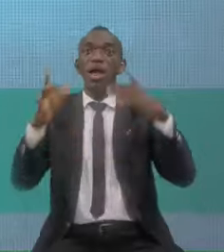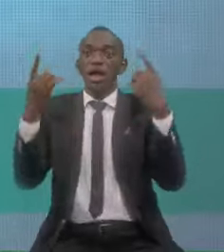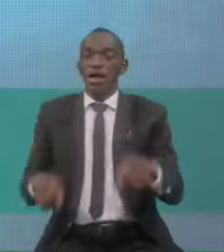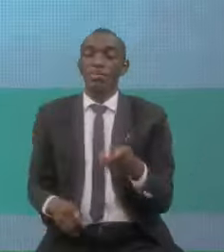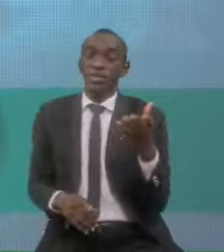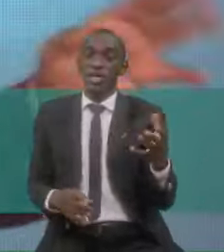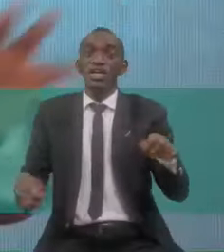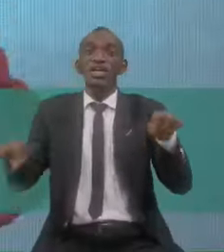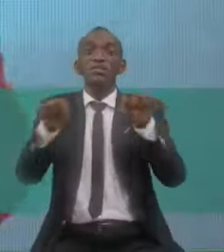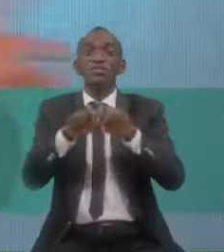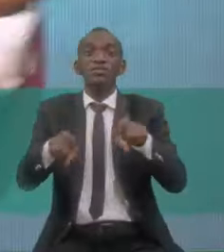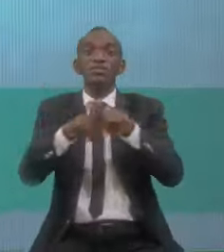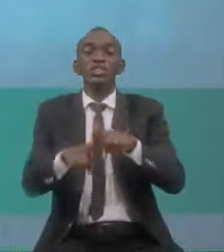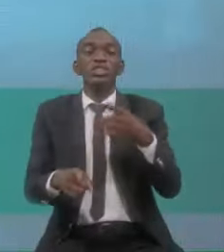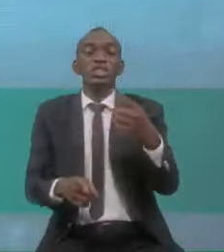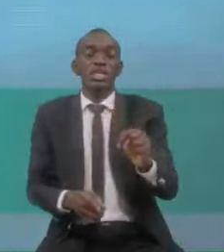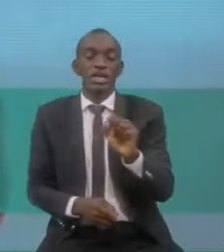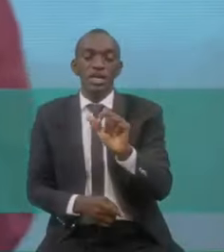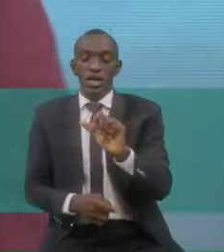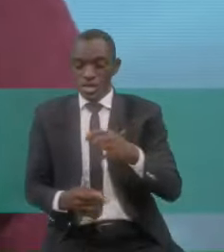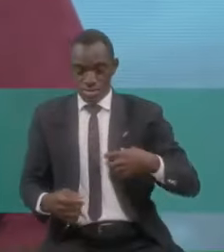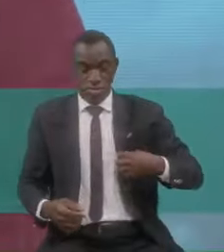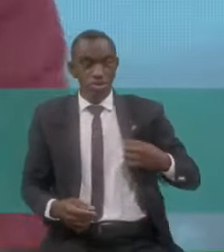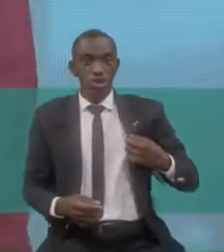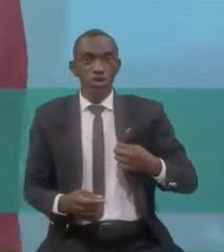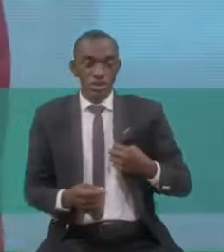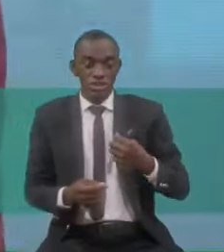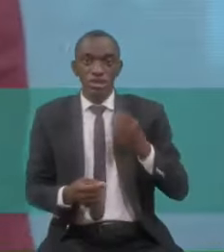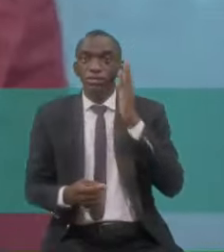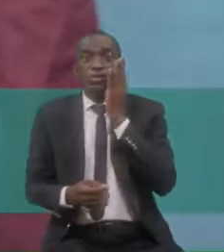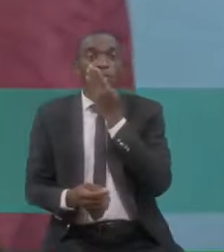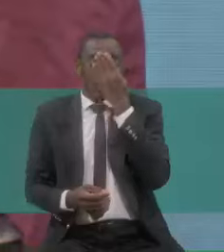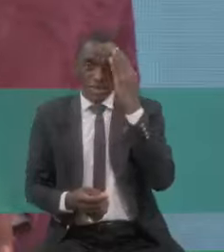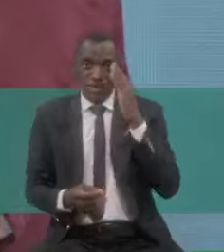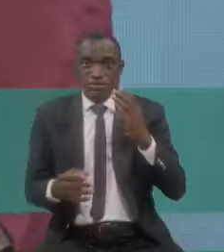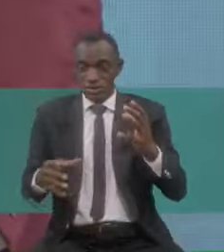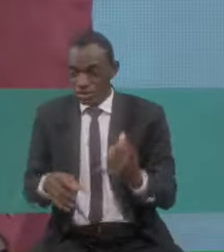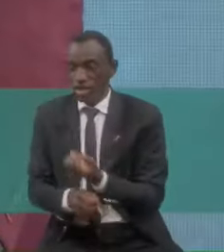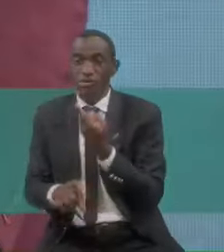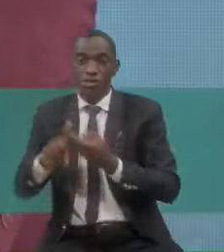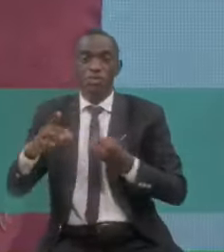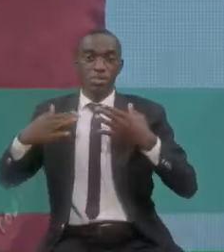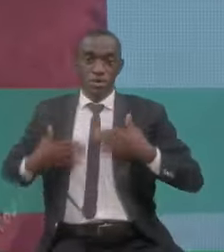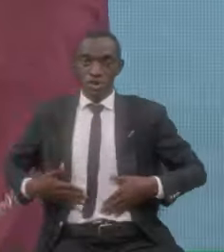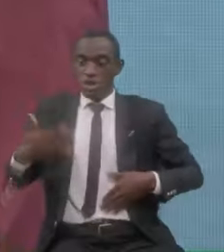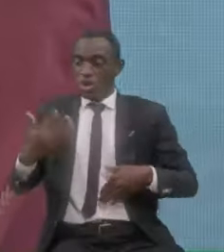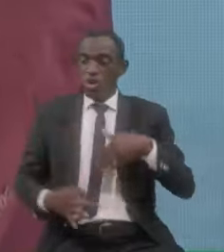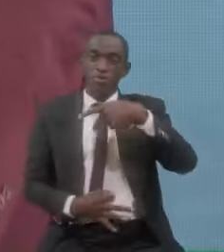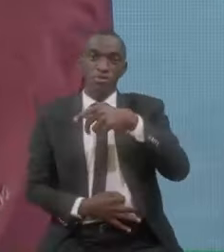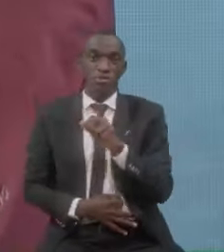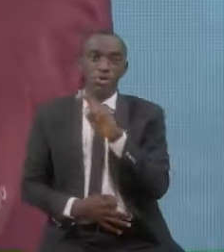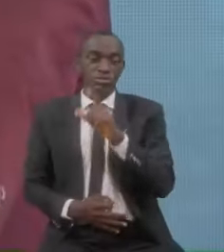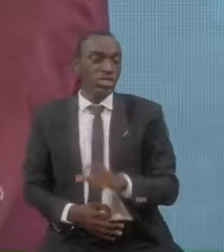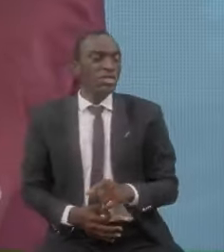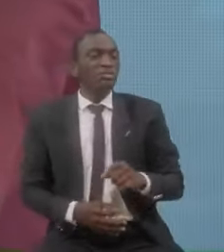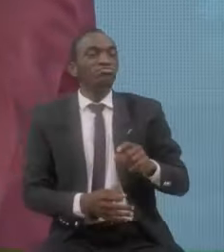his body, healing the sick and delivering the oppressed. Why? Because the Holy Ghost restrained